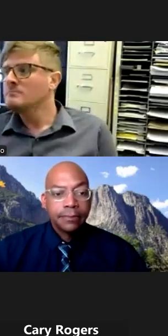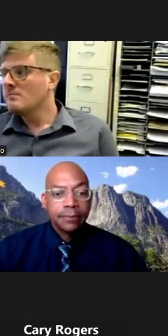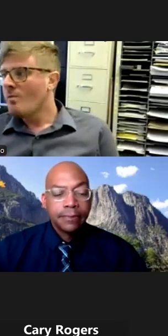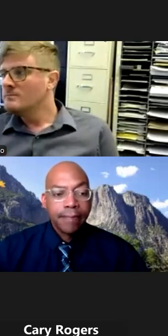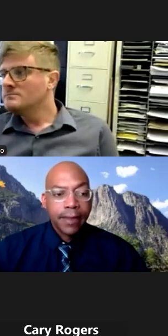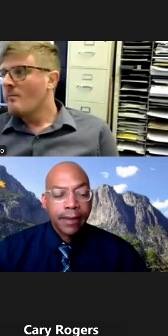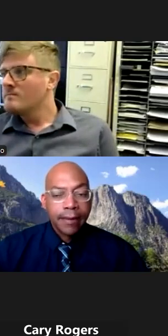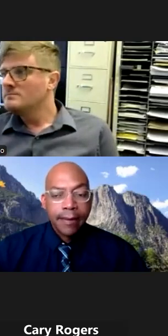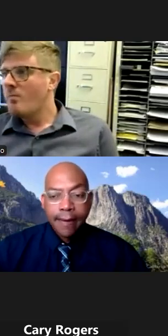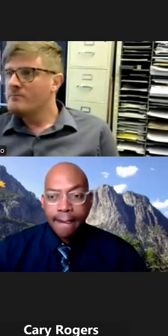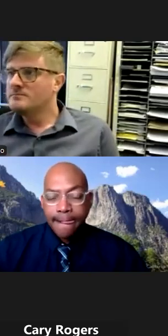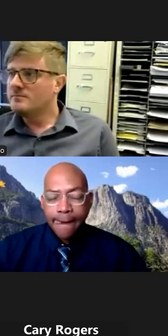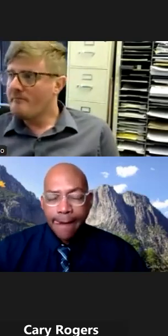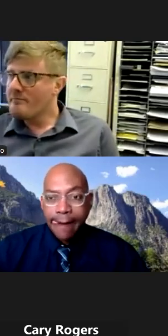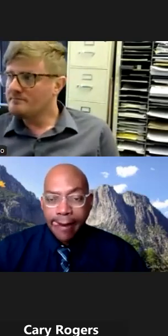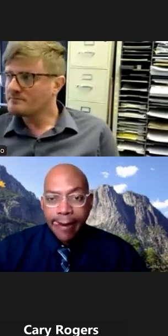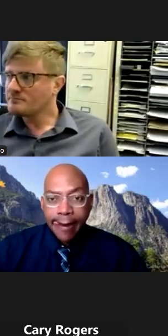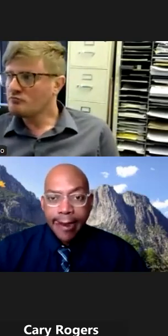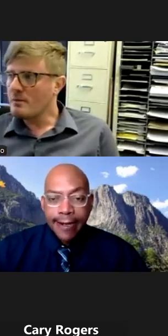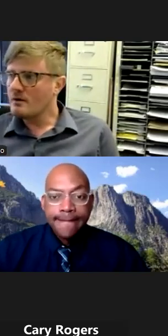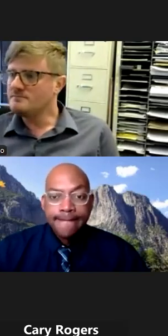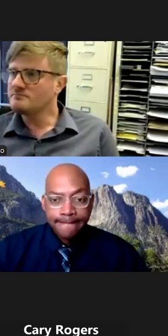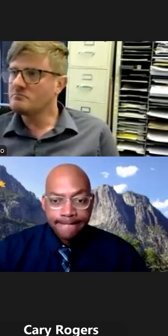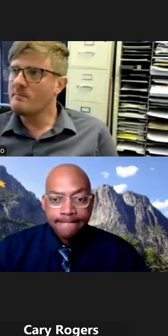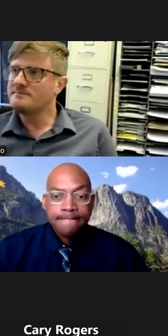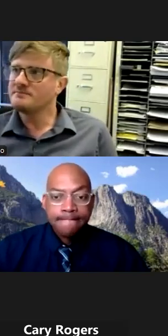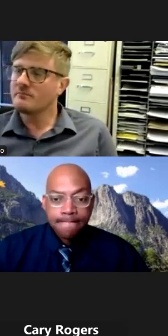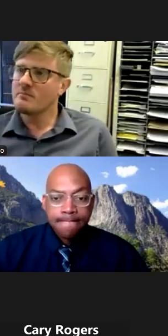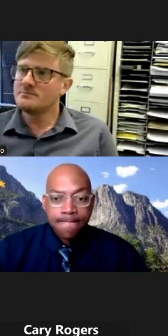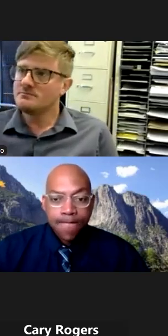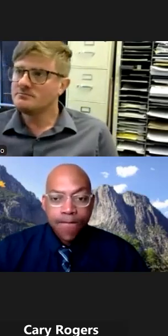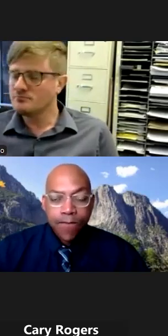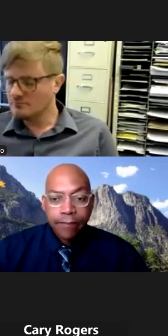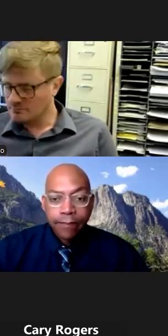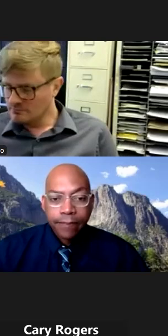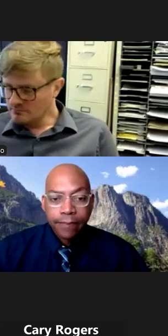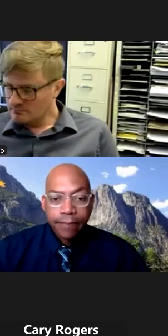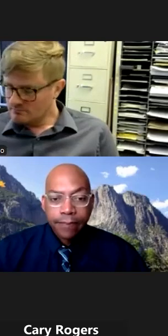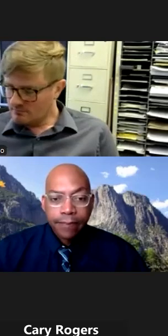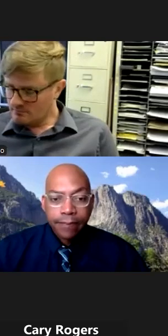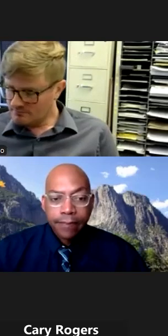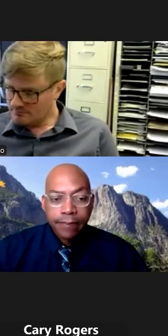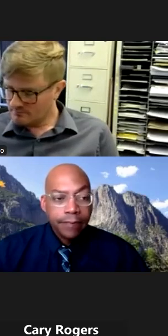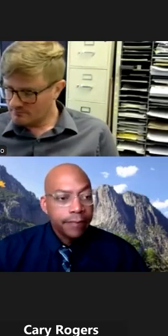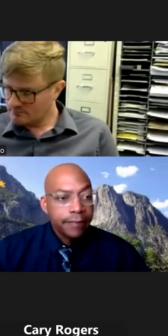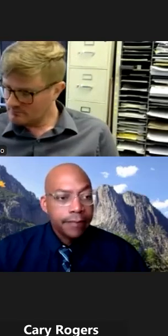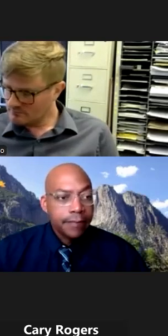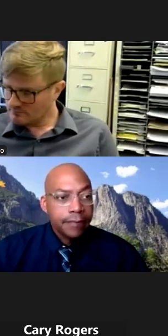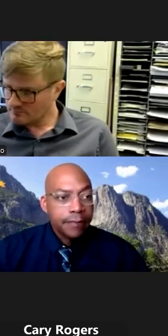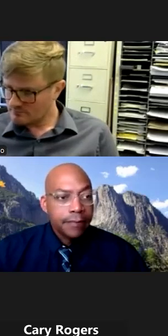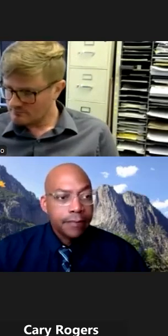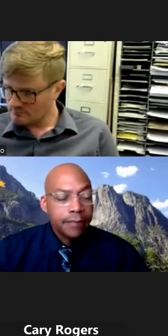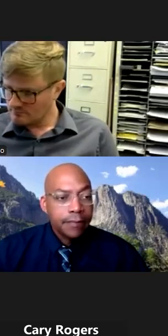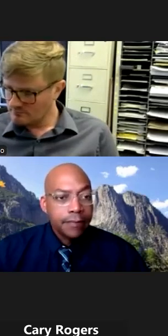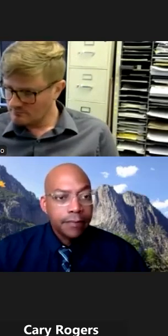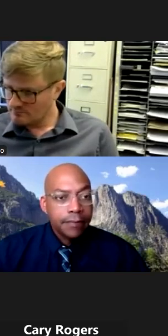update records. I'm sure they'd have to go in and just validate that information. They also provide the ability for customers